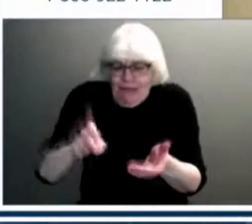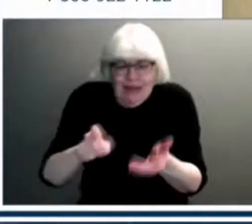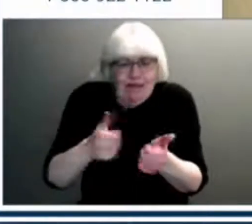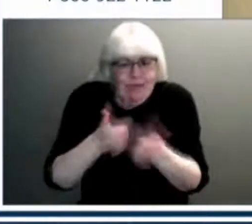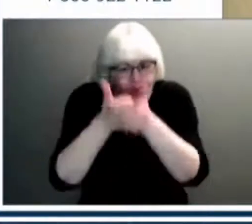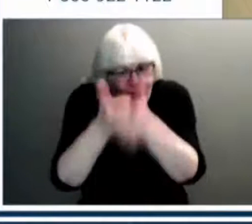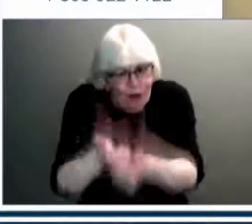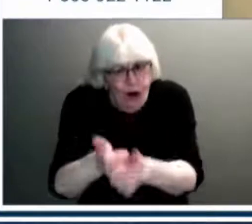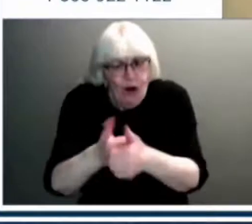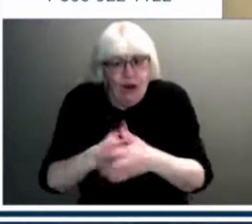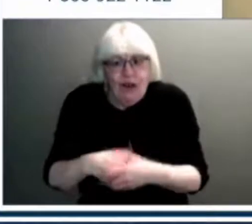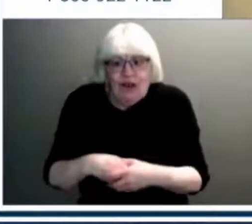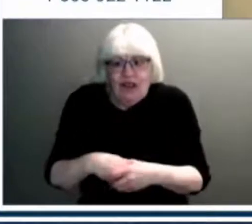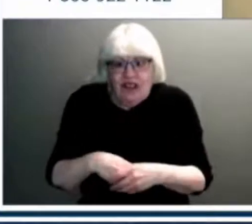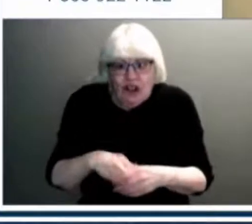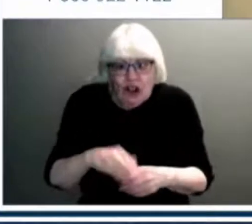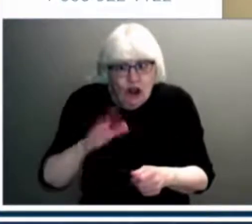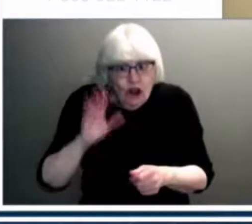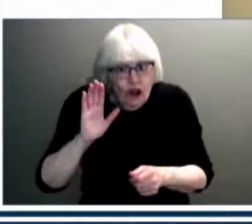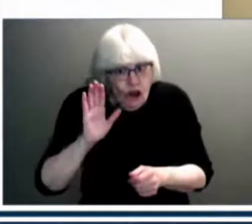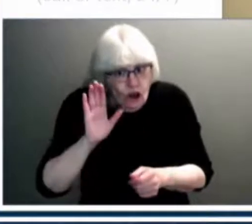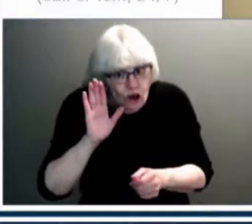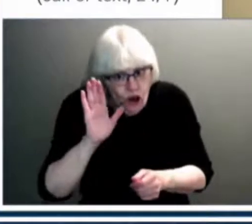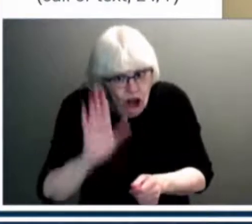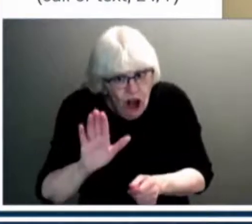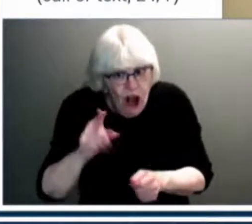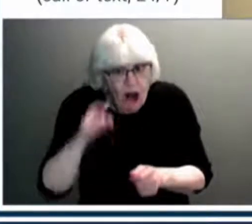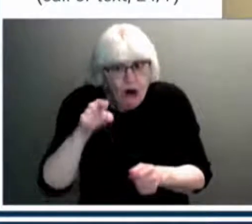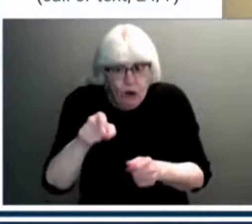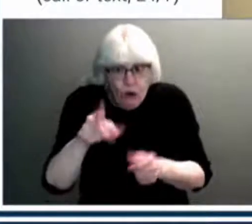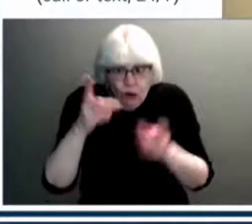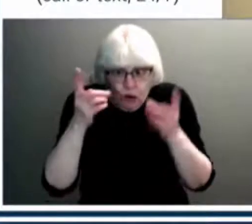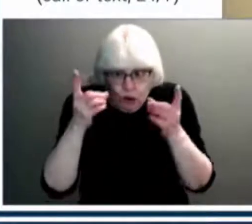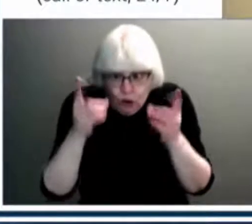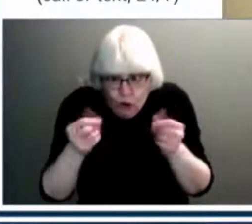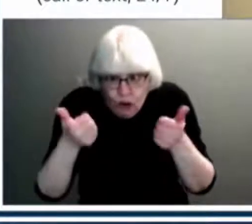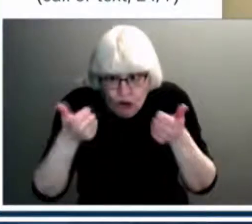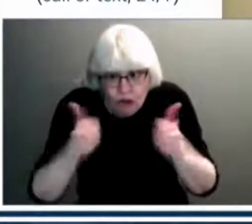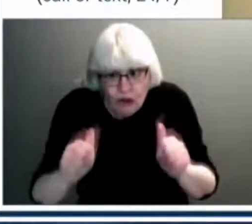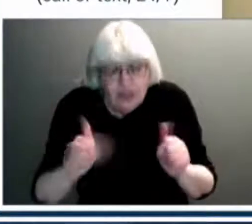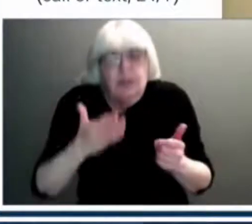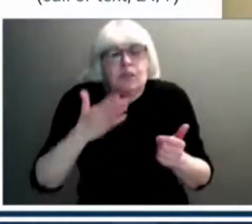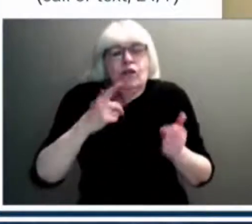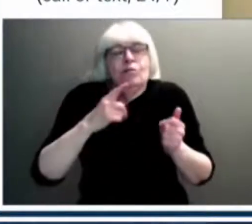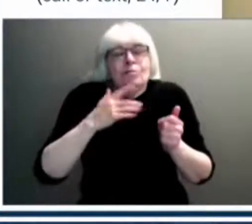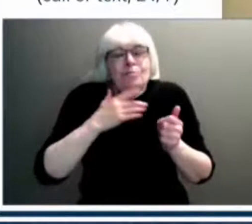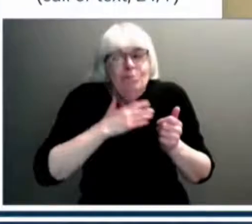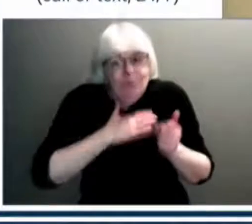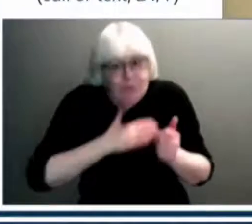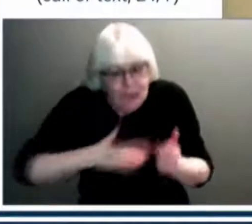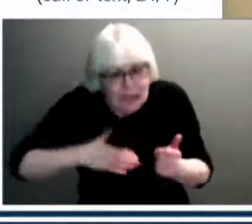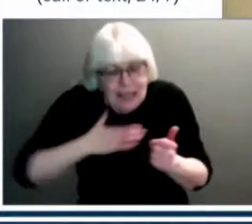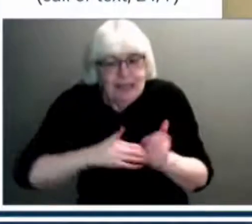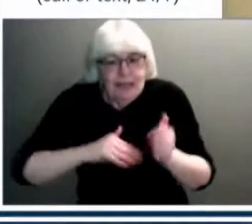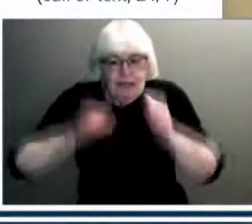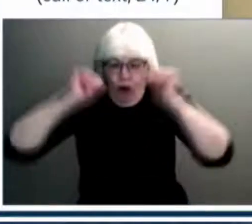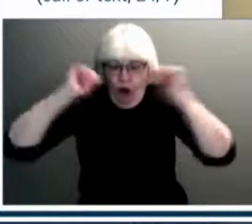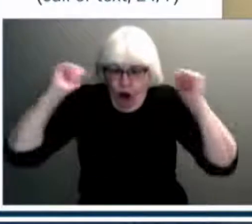Nova Scotian matter right now. So please make your actions count for our collective well-being. Thank you.